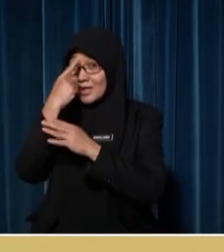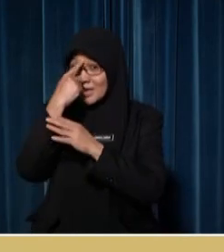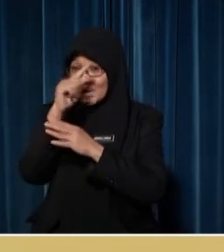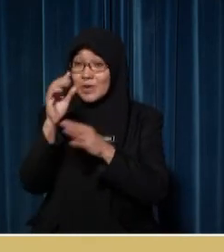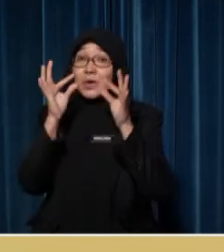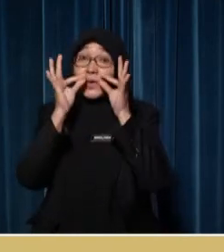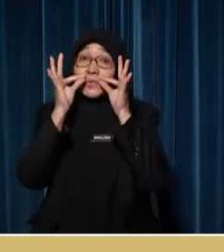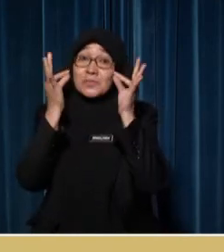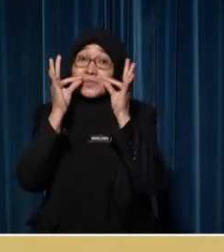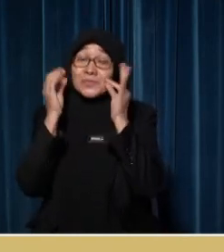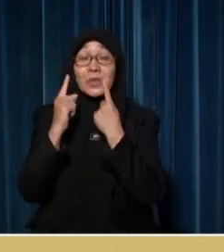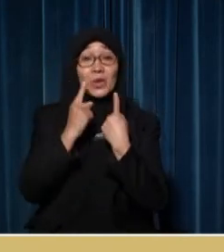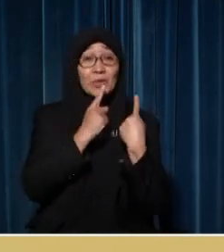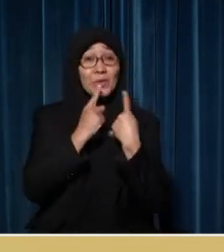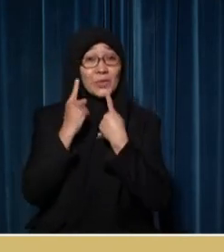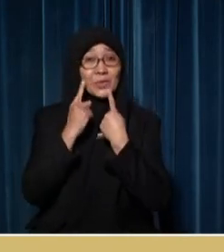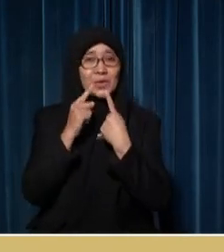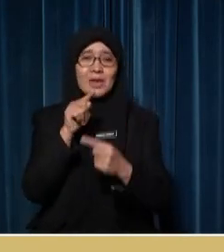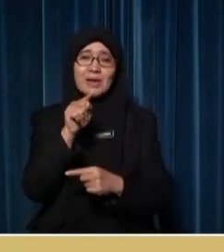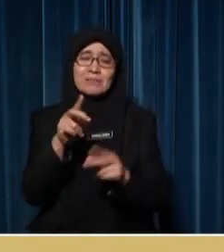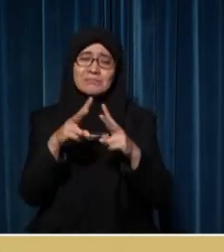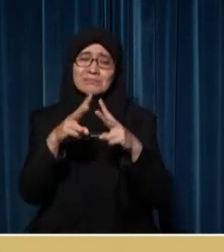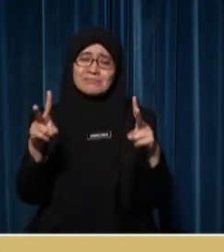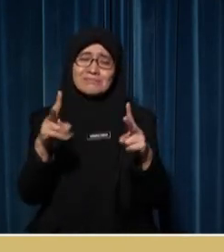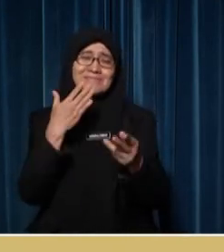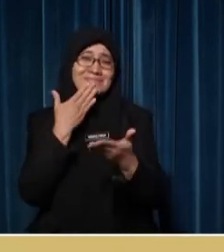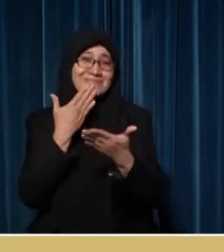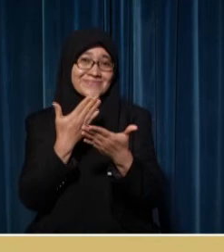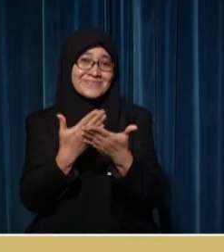birthday. You are very nice to her.